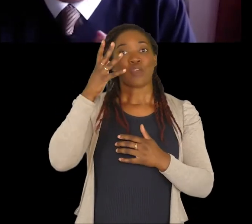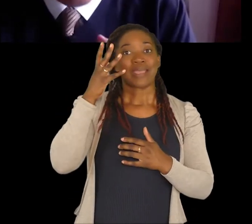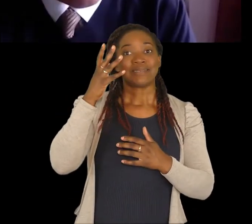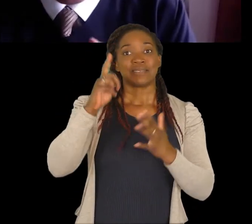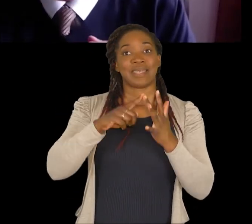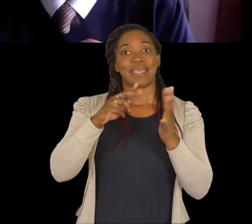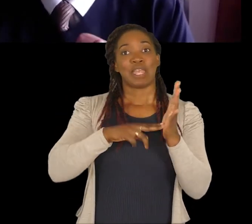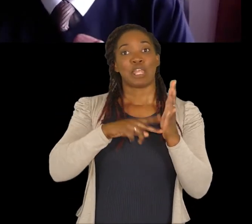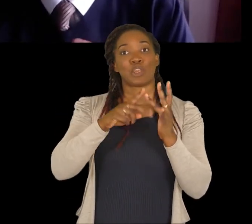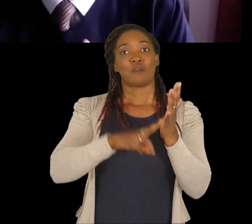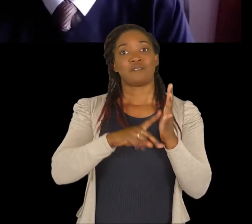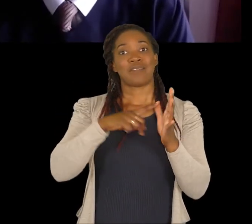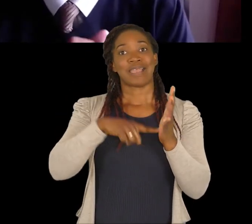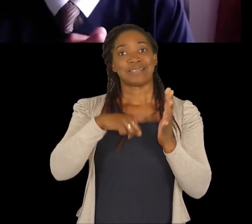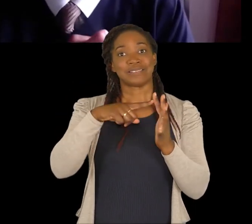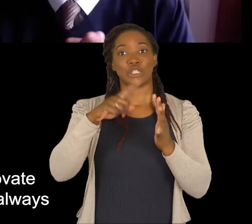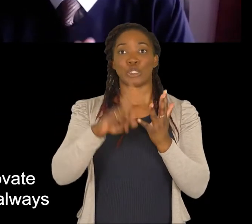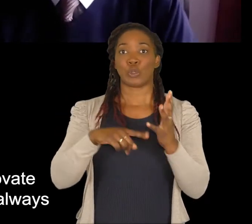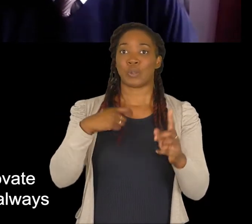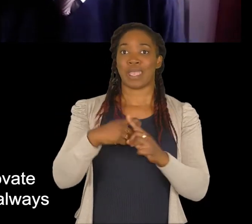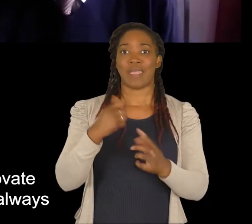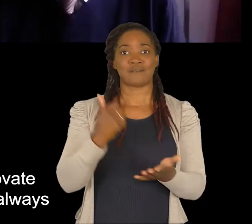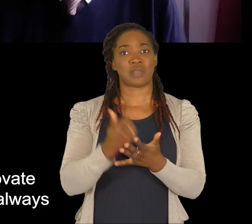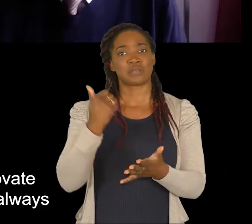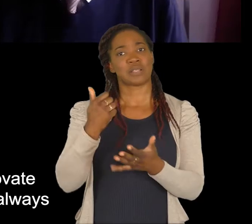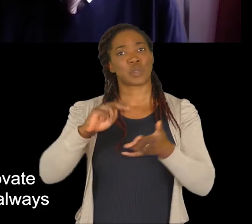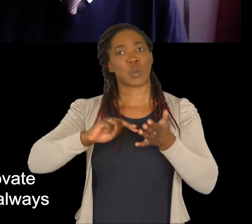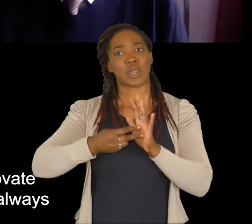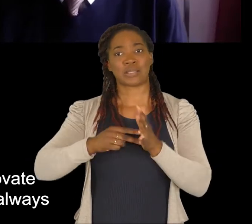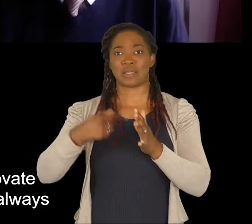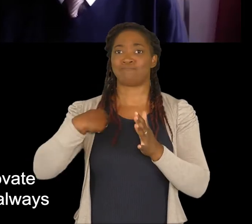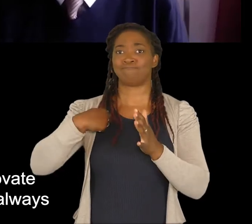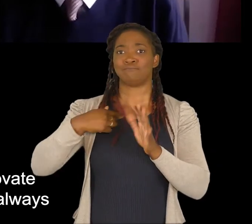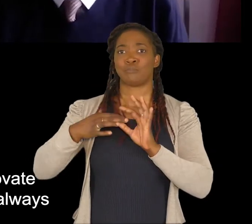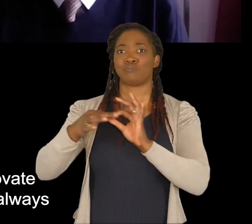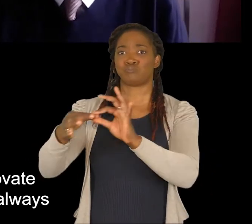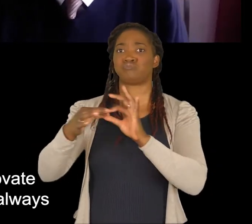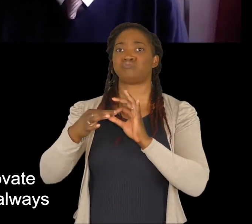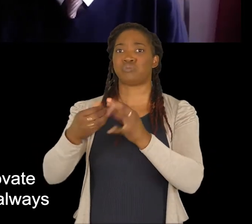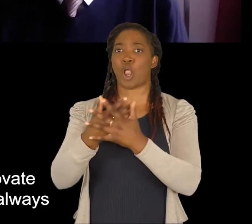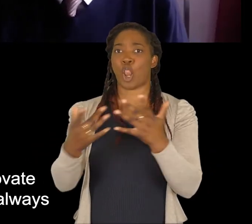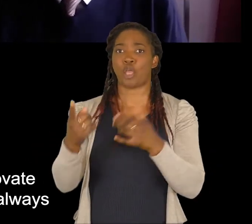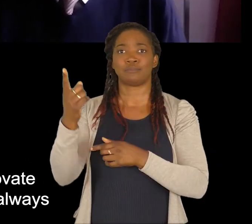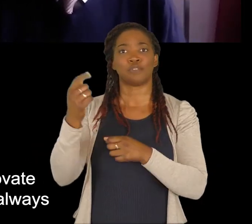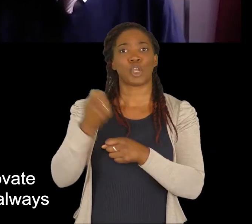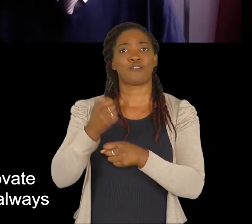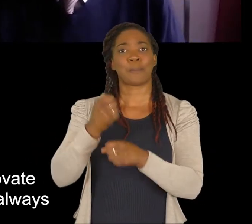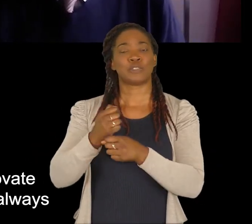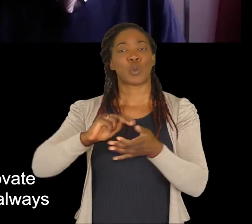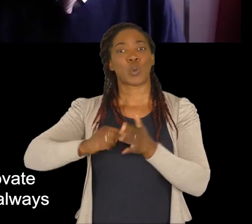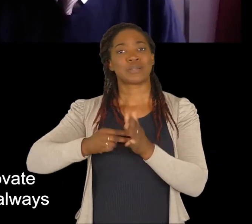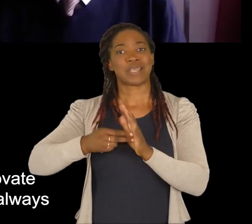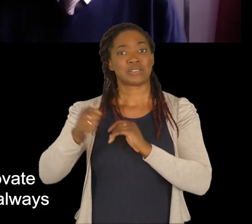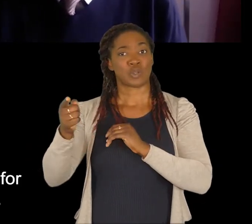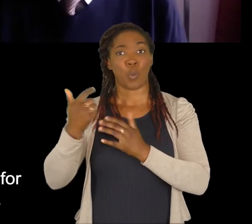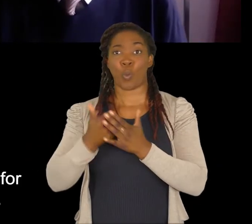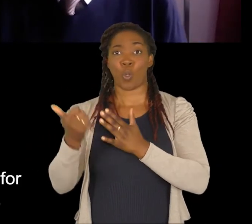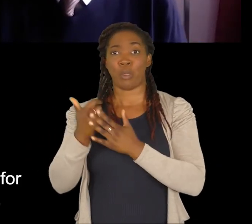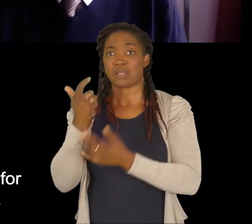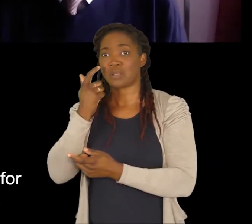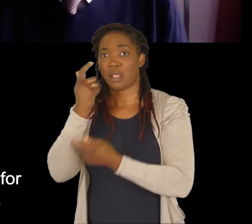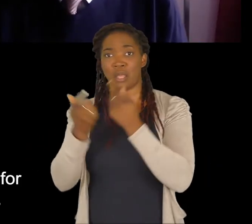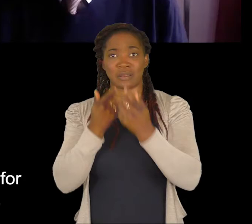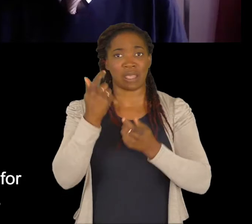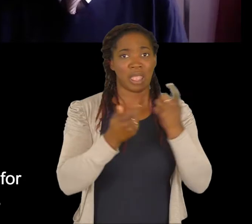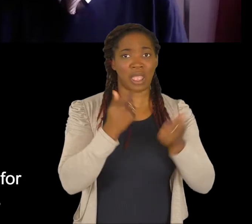UK, fantastic organization, right? You know, we do a lot of work with Innovate UK, government organization, and they're always looking,